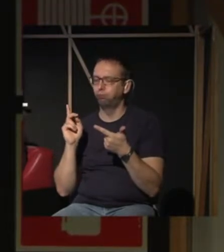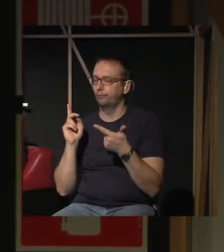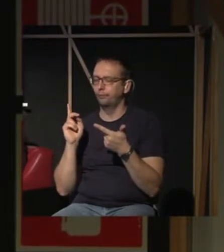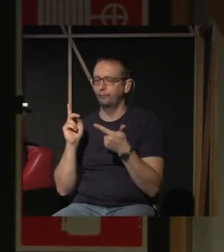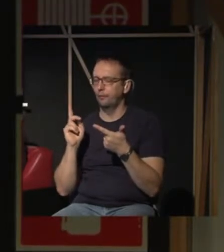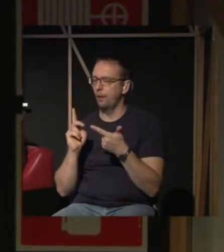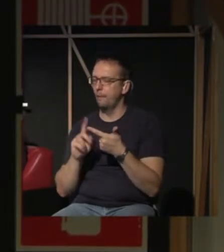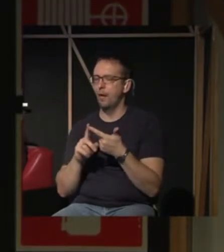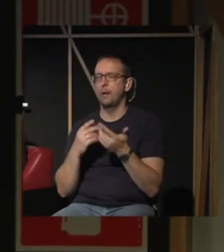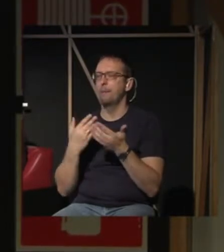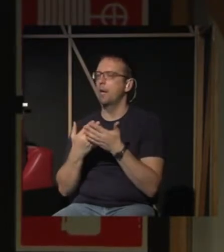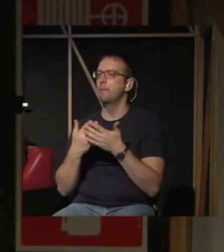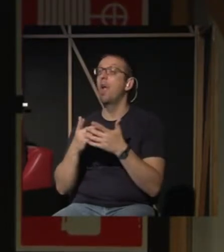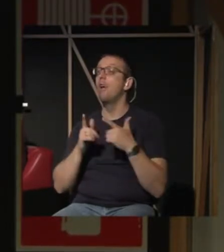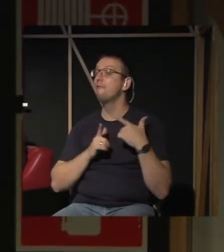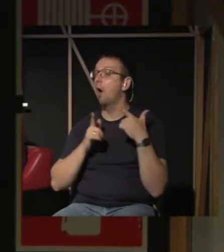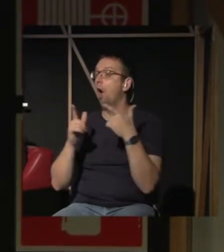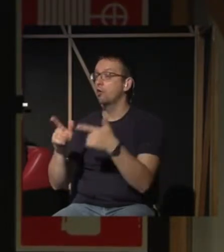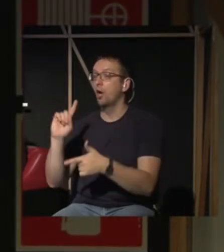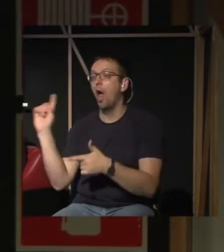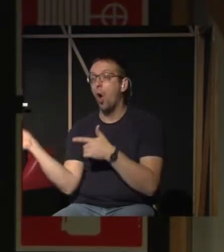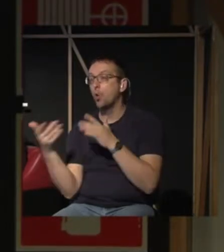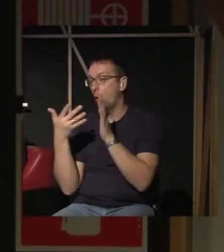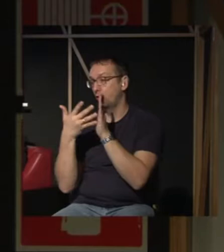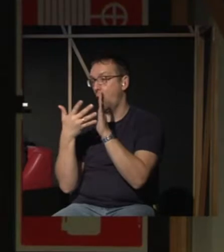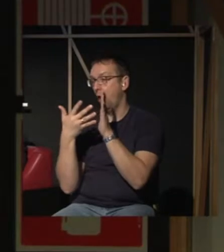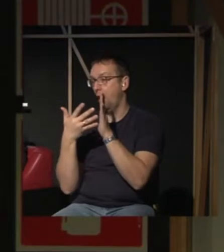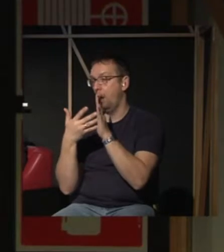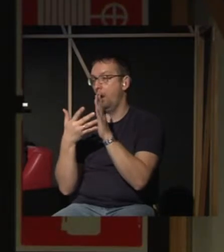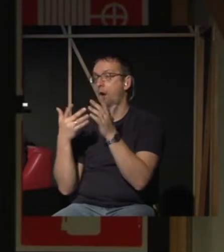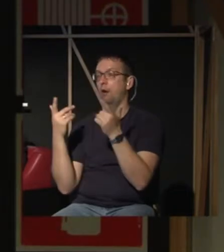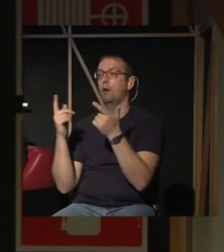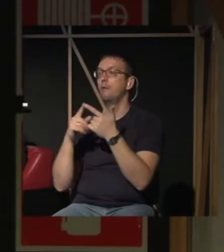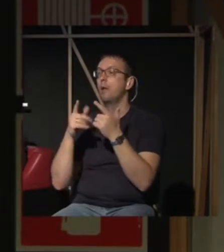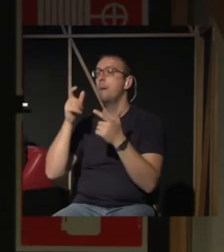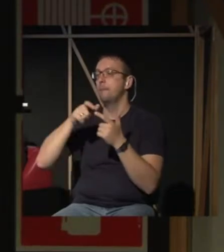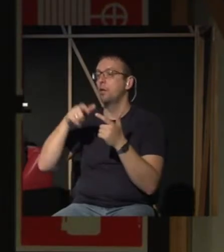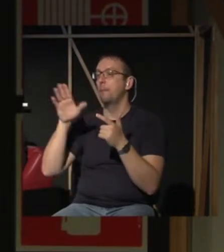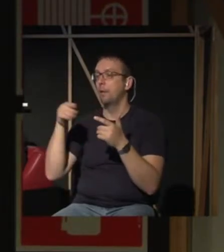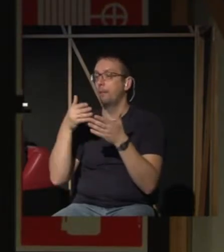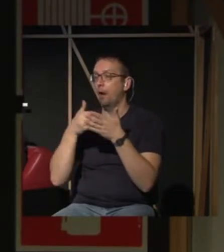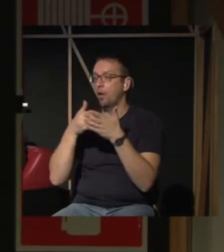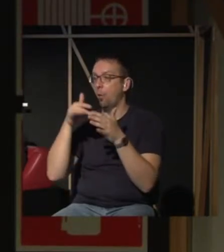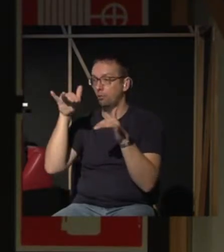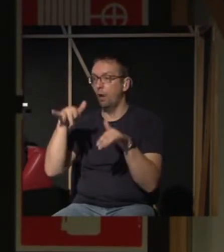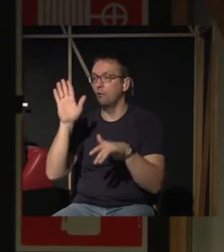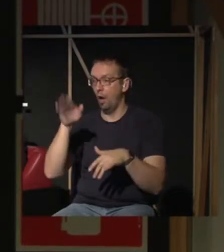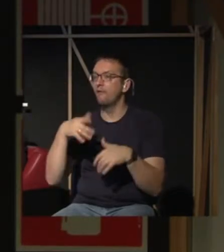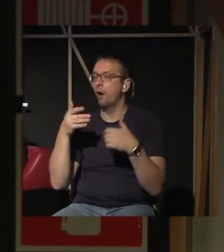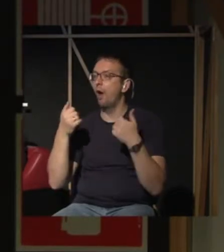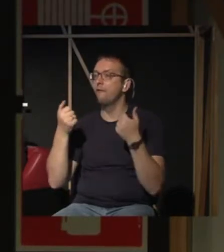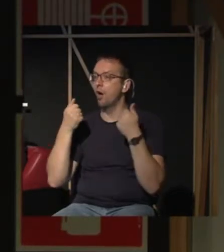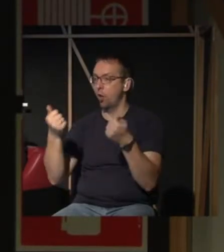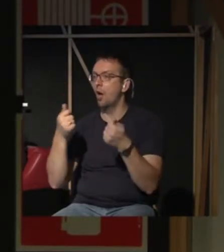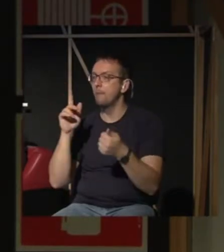so on, just to give you a bit of an example. We also developed training materials and training for key groups.